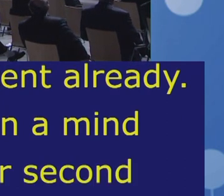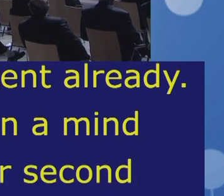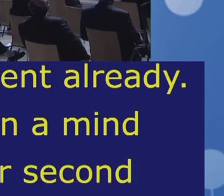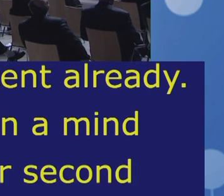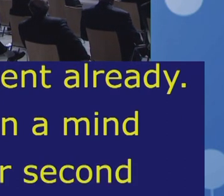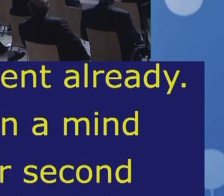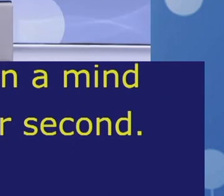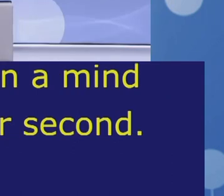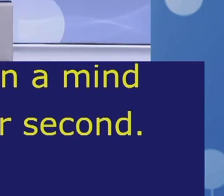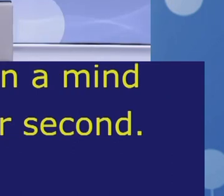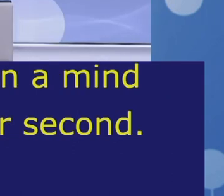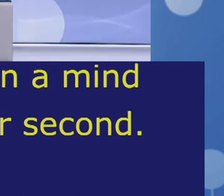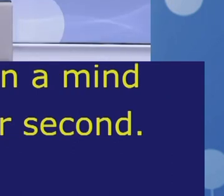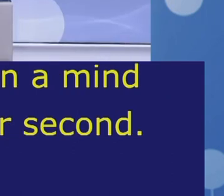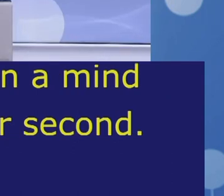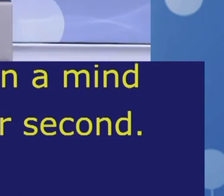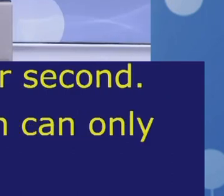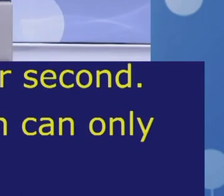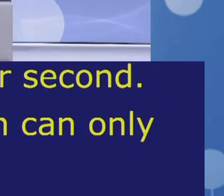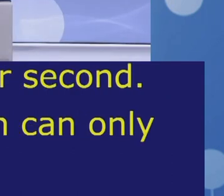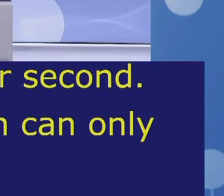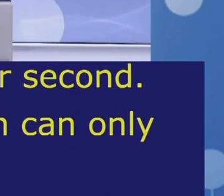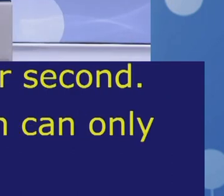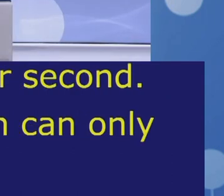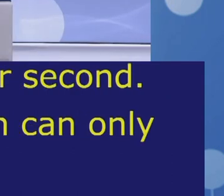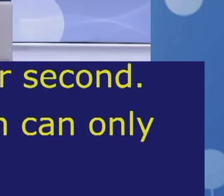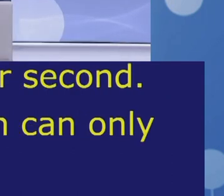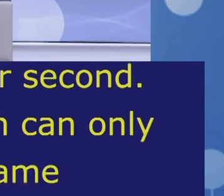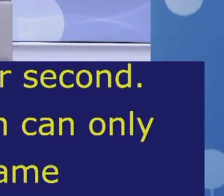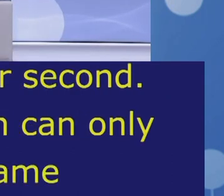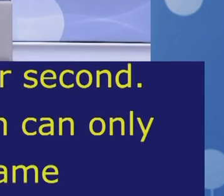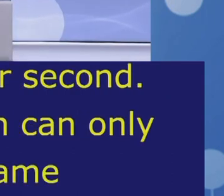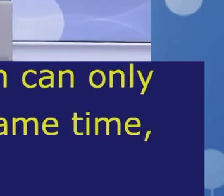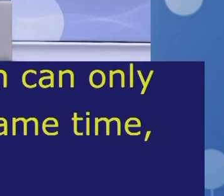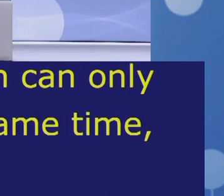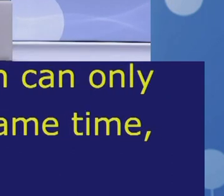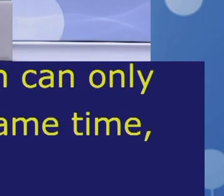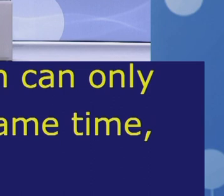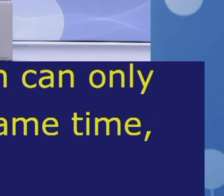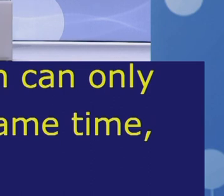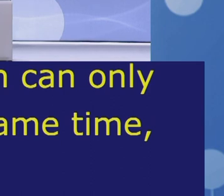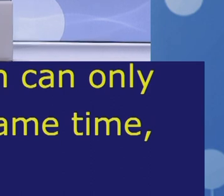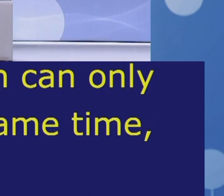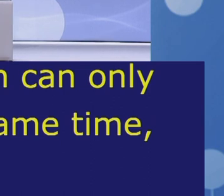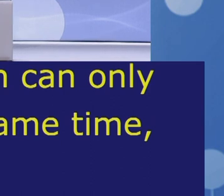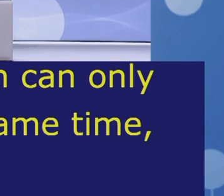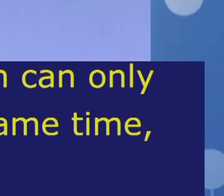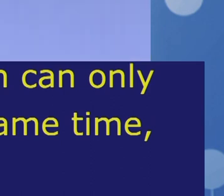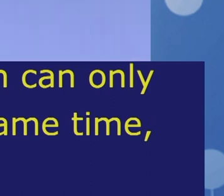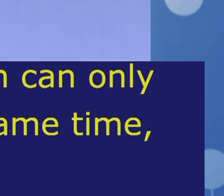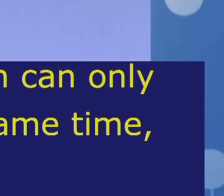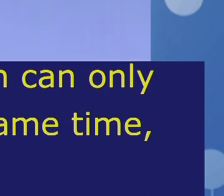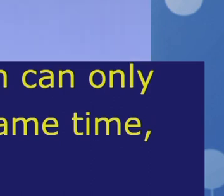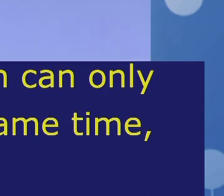brain can only focus on a few things at the same time, your subconscious mind takes in everything. So in